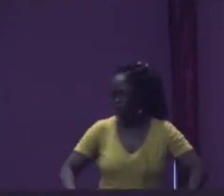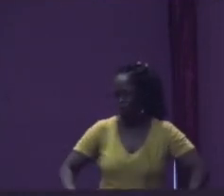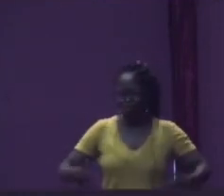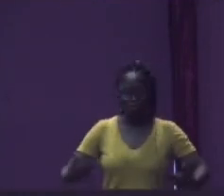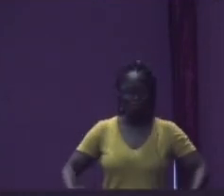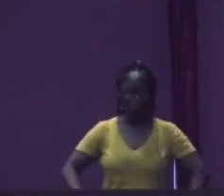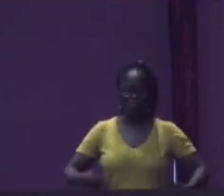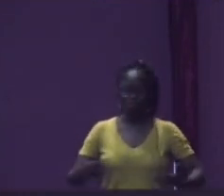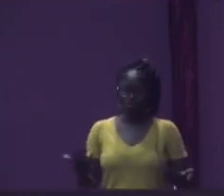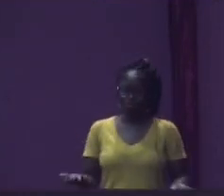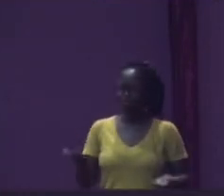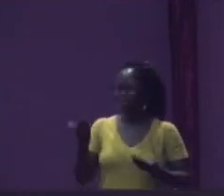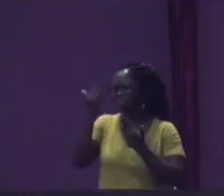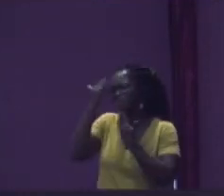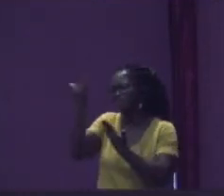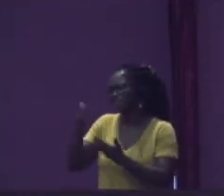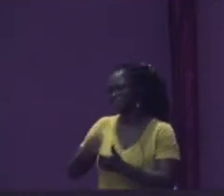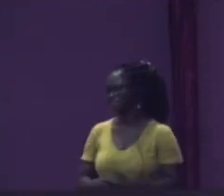Thank you.